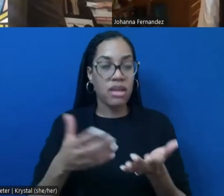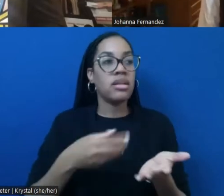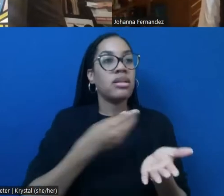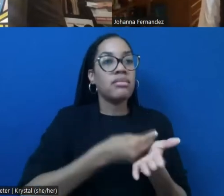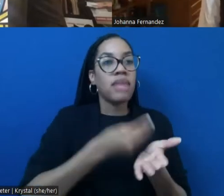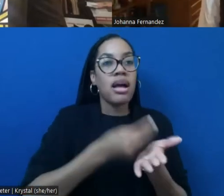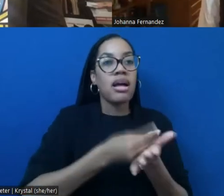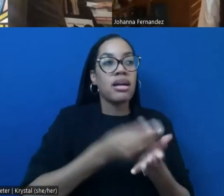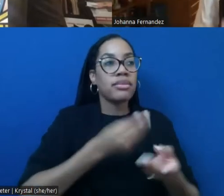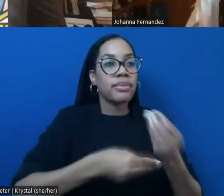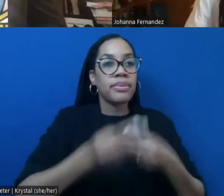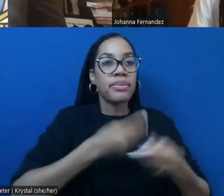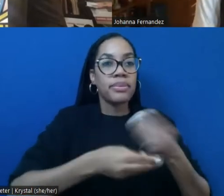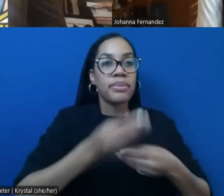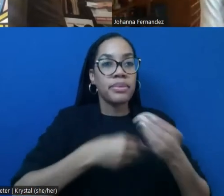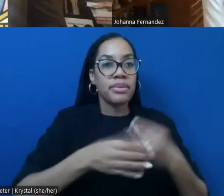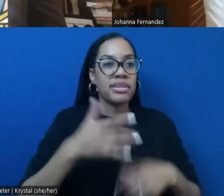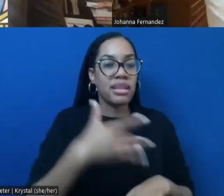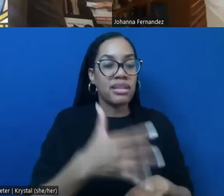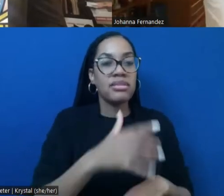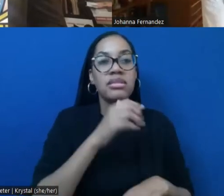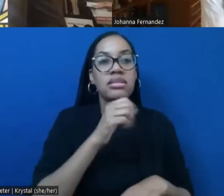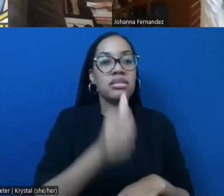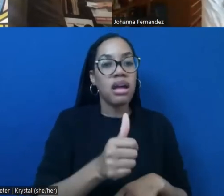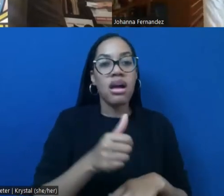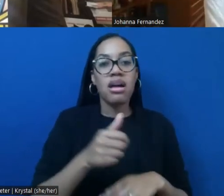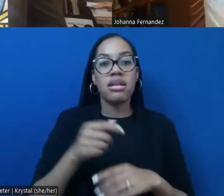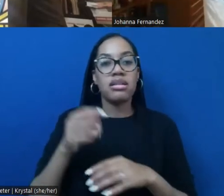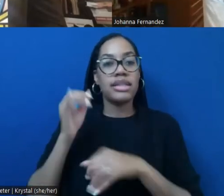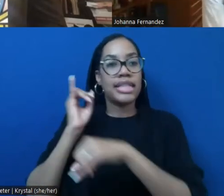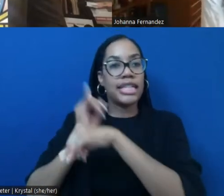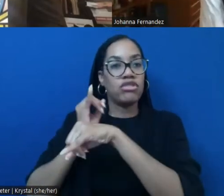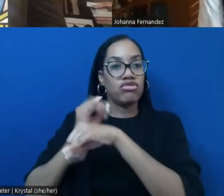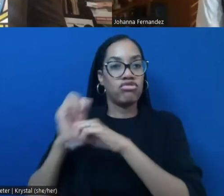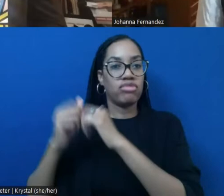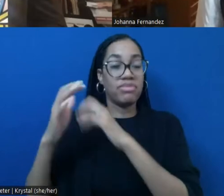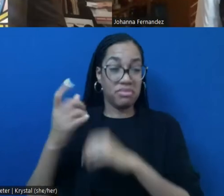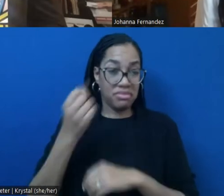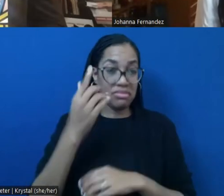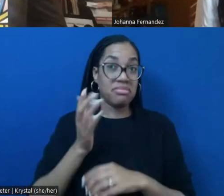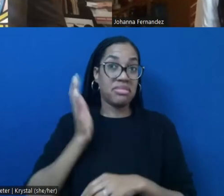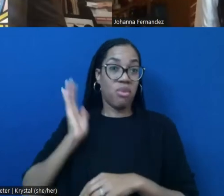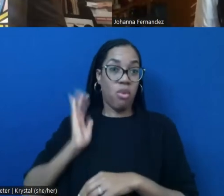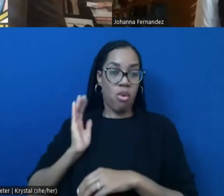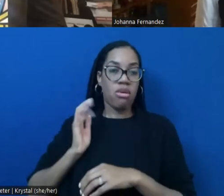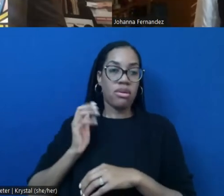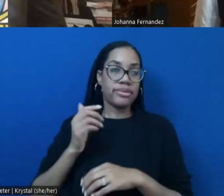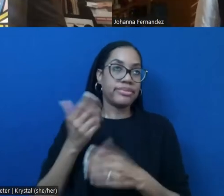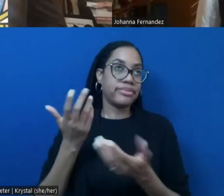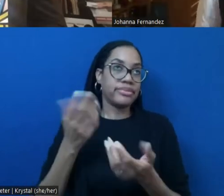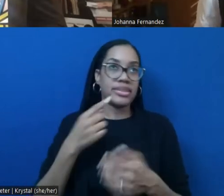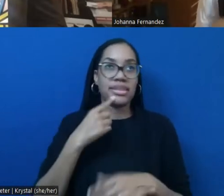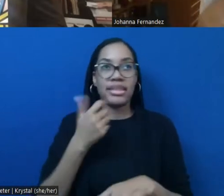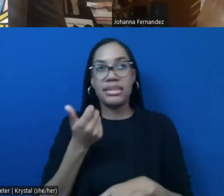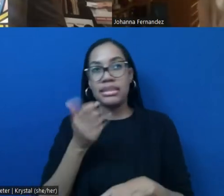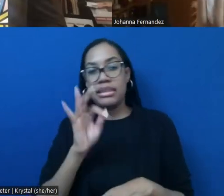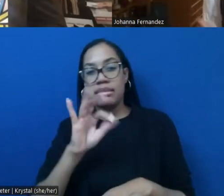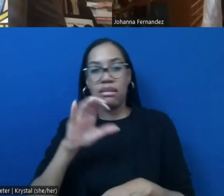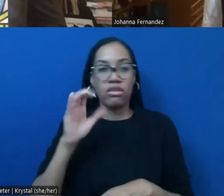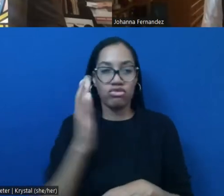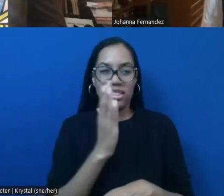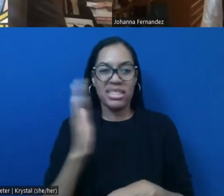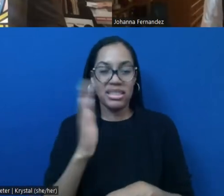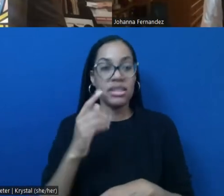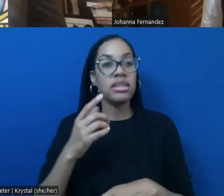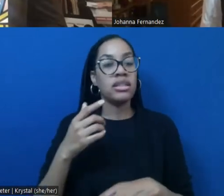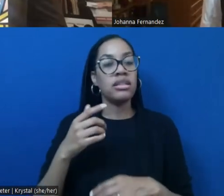been organized around industry, the first birth of American capitalism in the late 19th century, but now it's